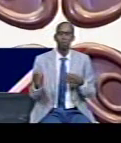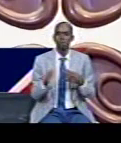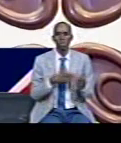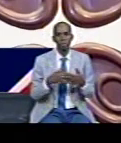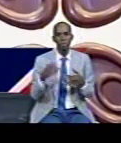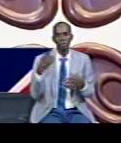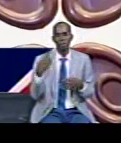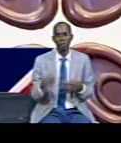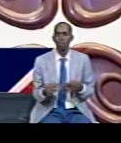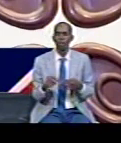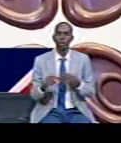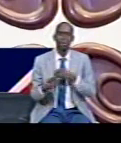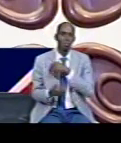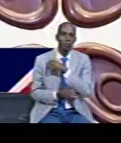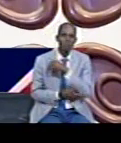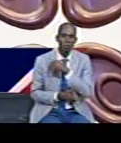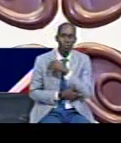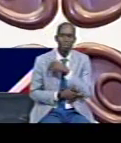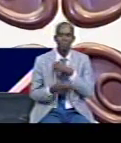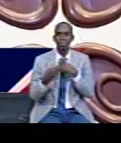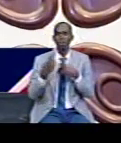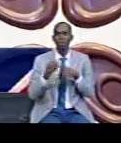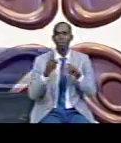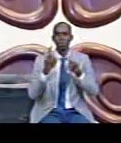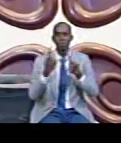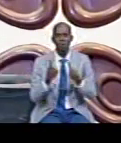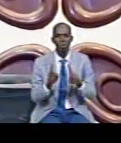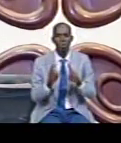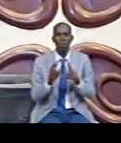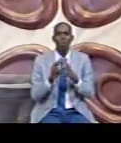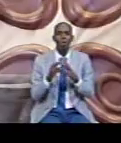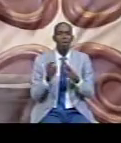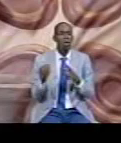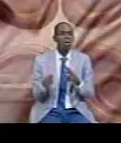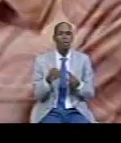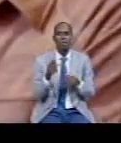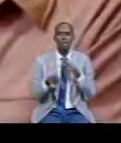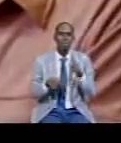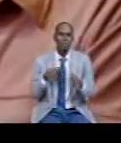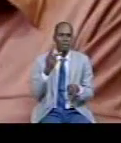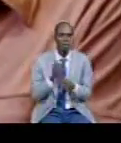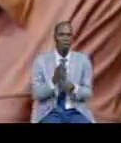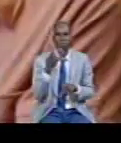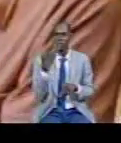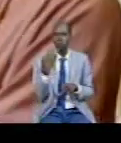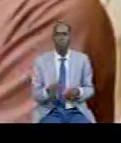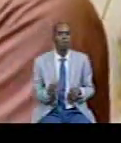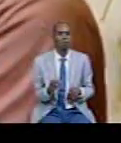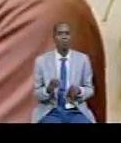temptation or trial or any kind of threat from the devil.